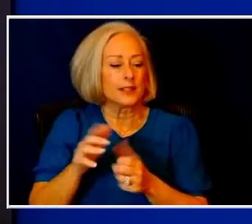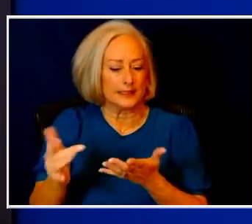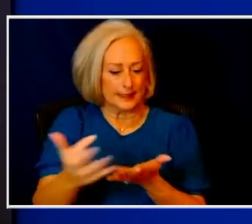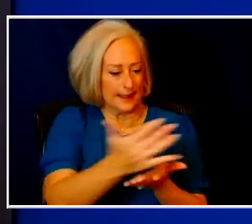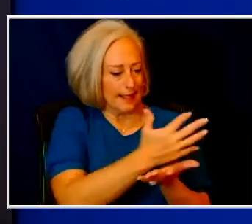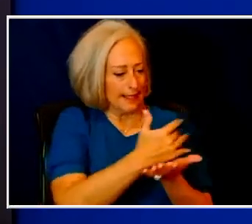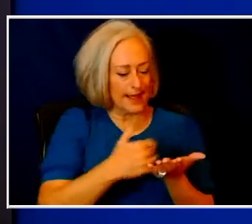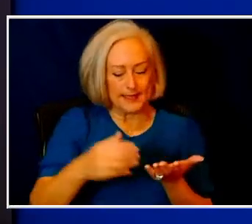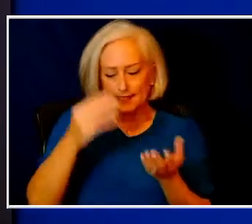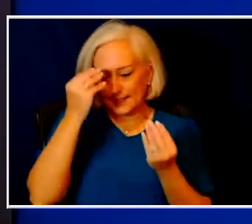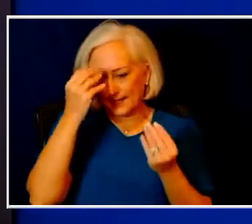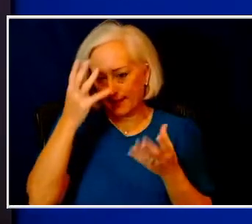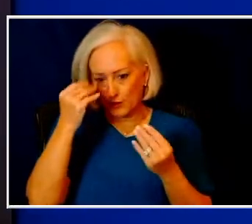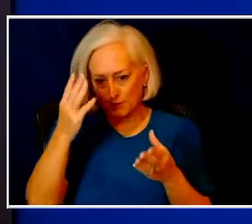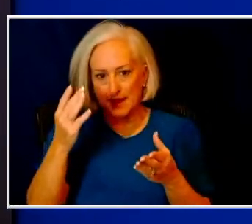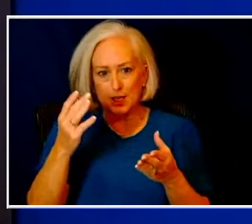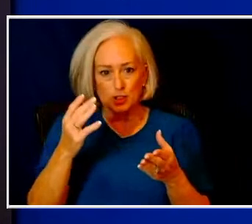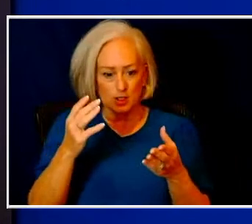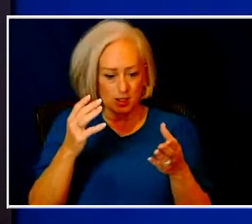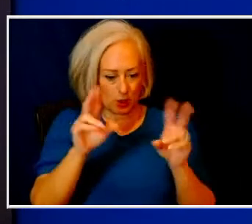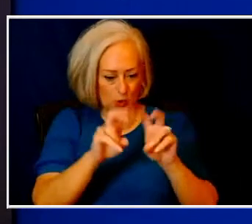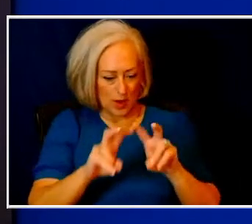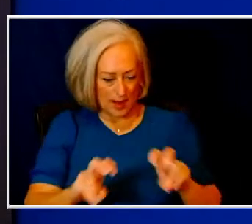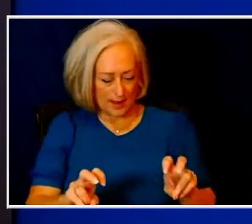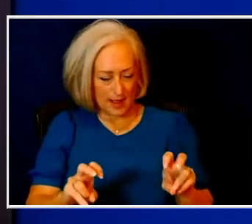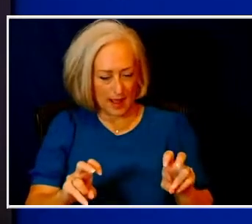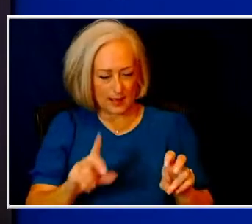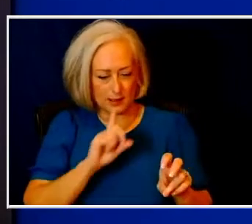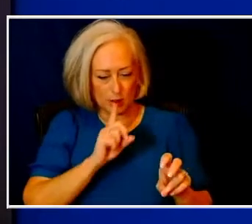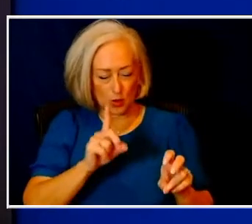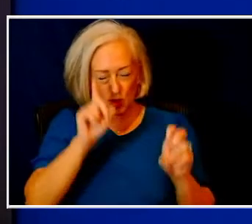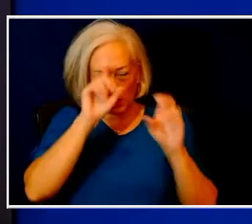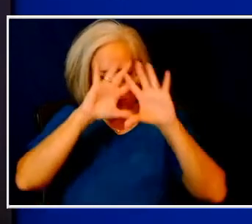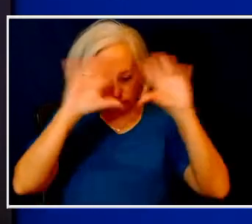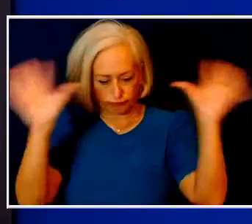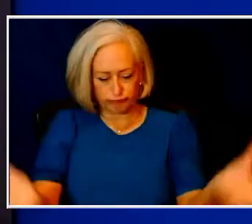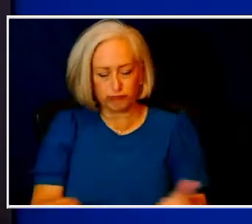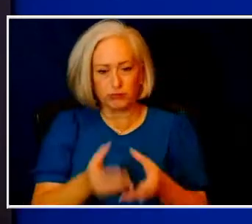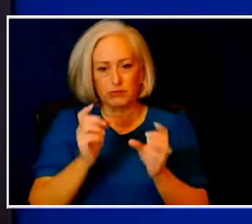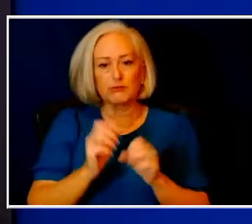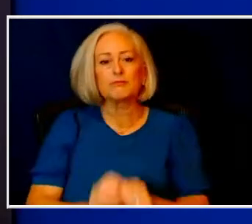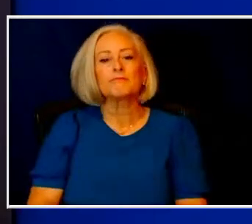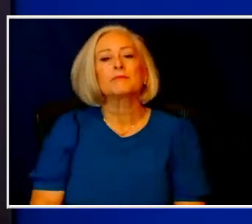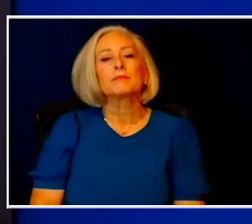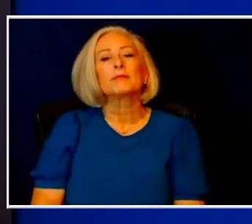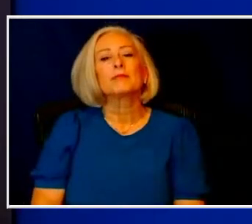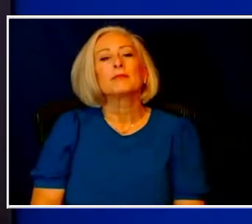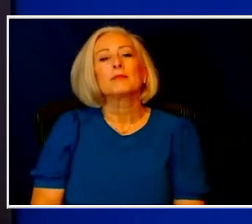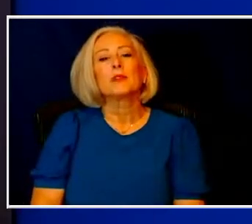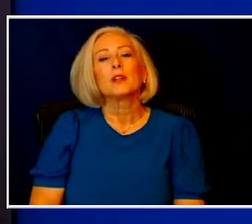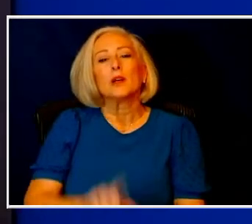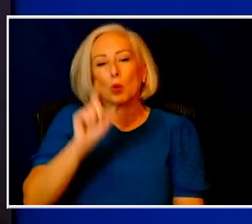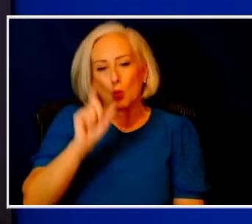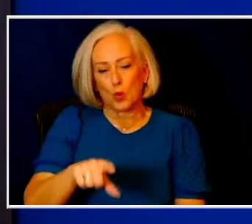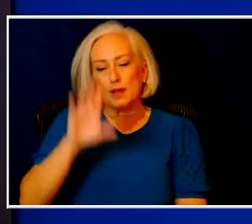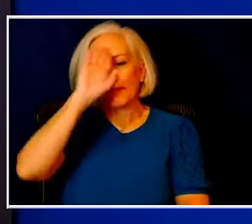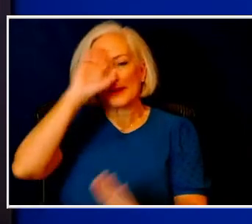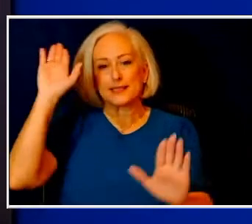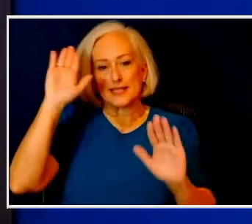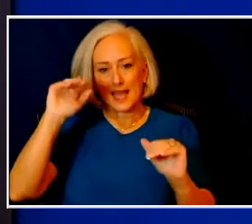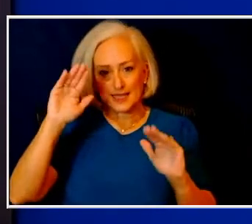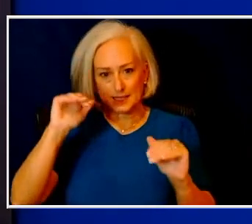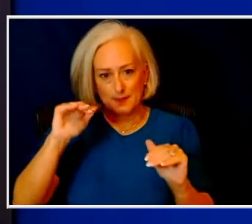to have even more accurate picture of what's going on. But just like you said, I think we have to expect, with the specificity of